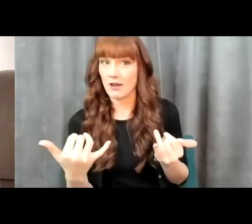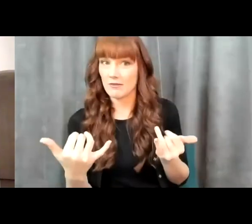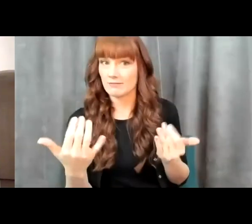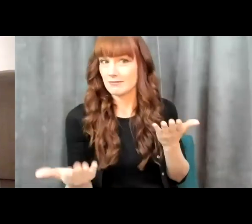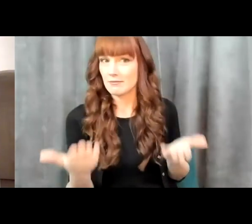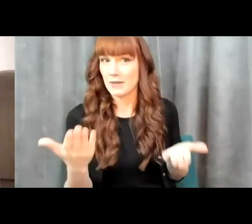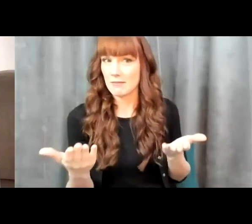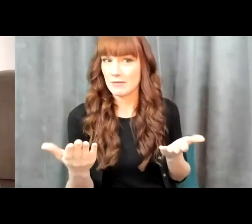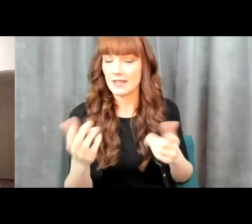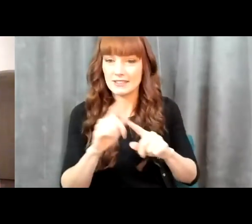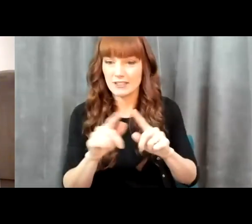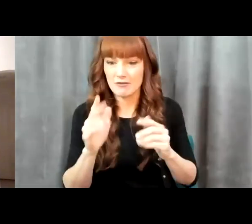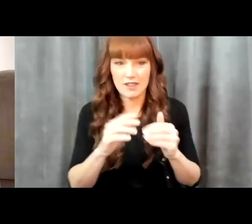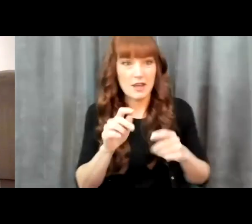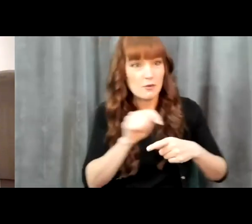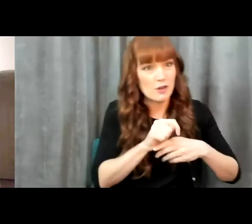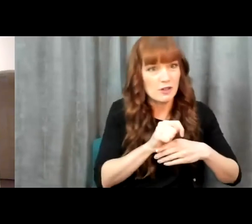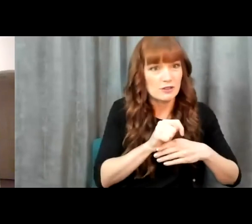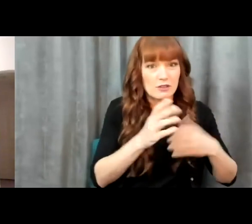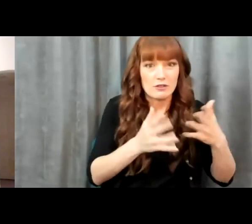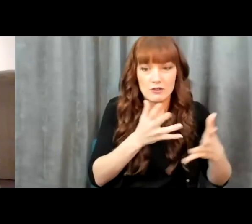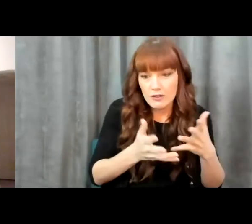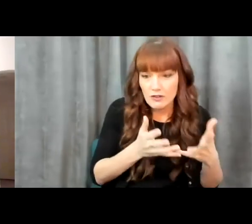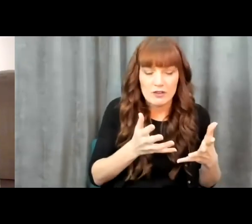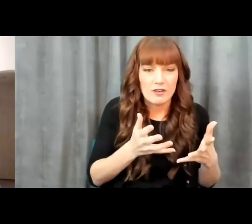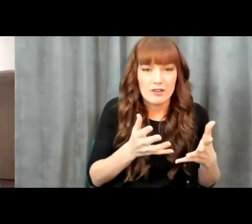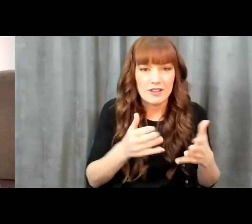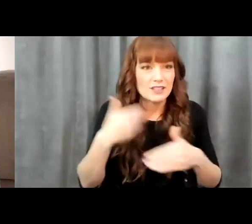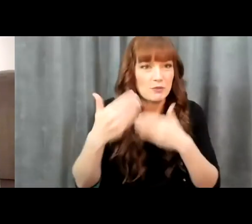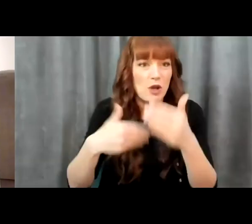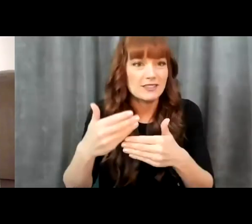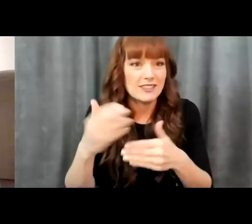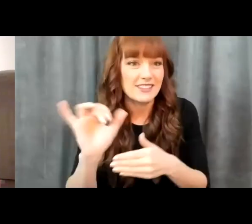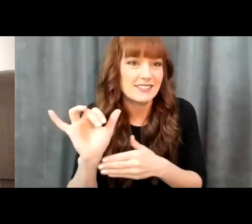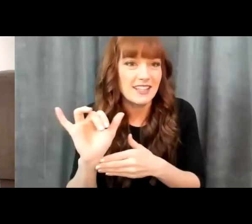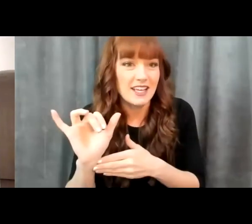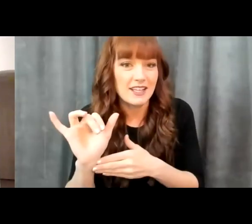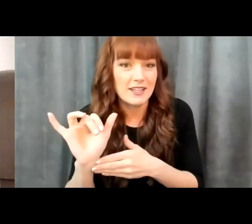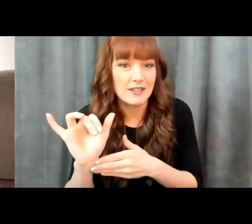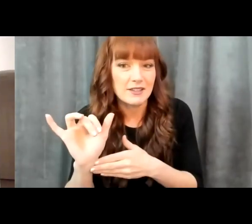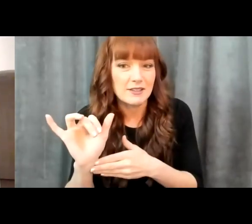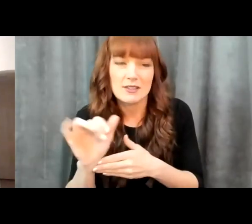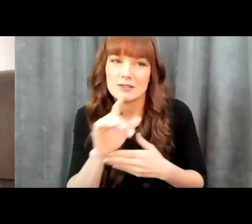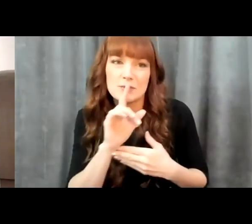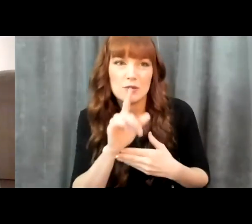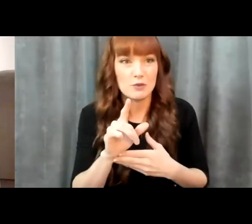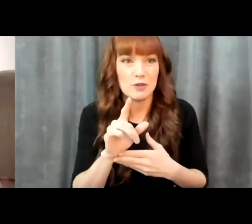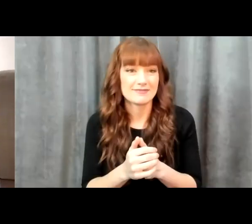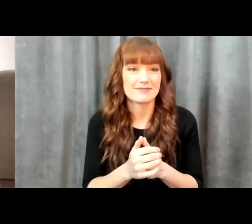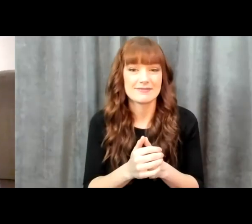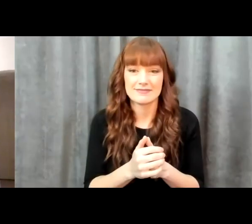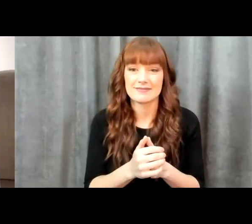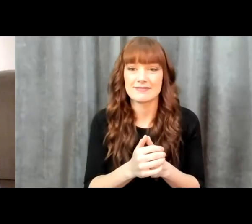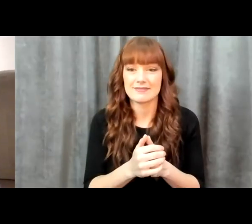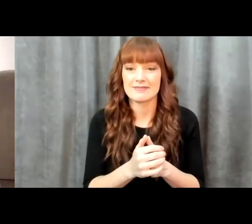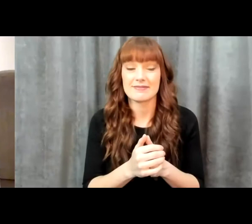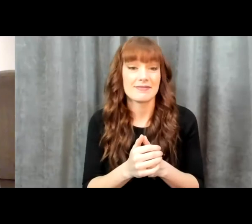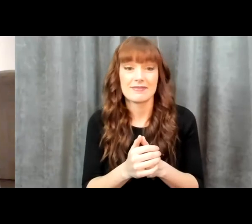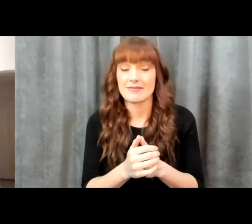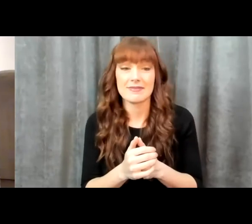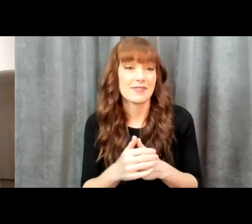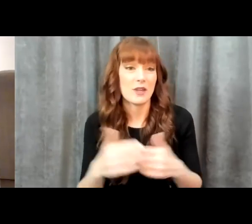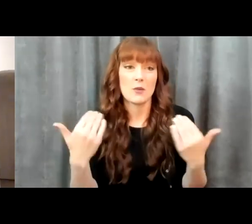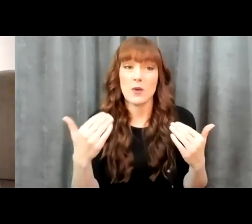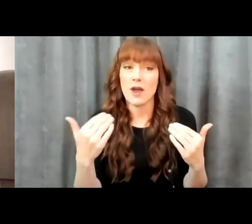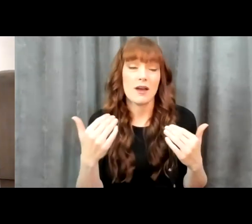than it was in rehearsal. And that is part of the process. It's more like what it would be to be on a TV set. So it was just a